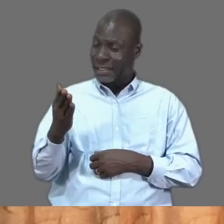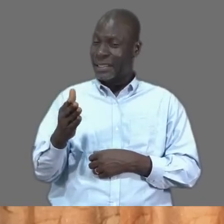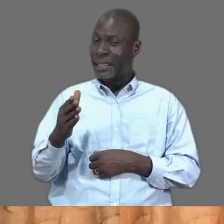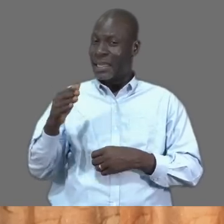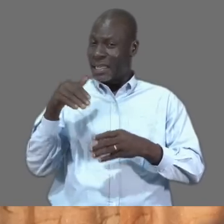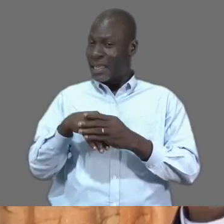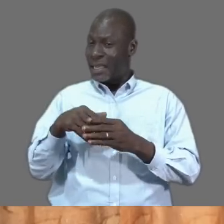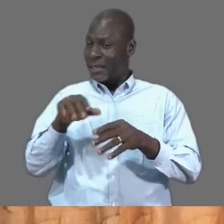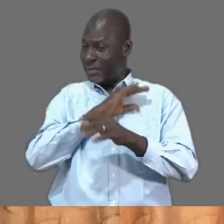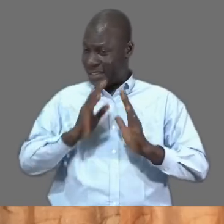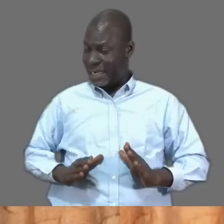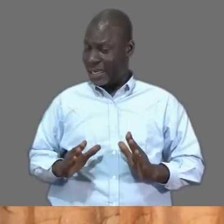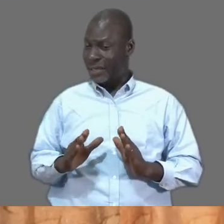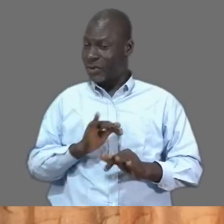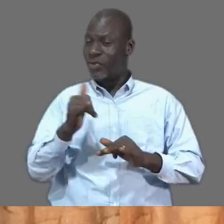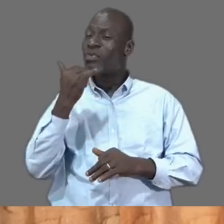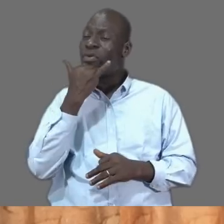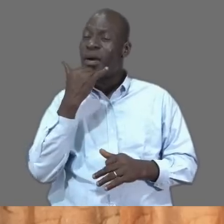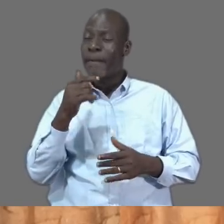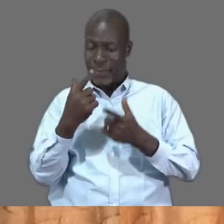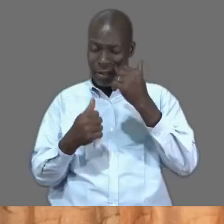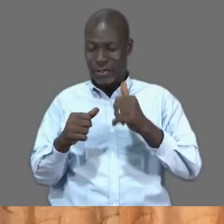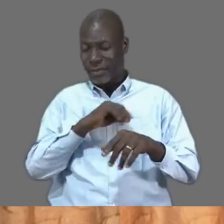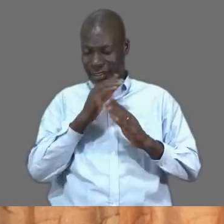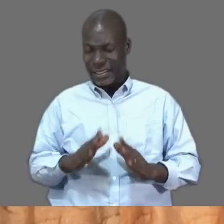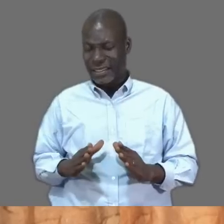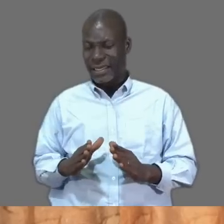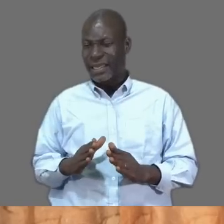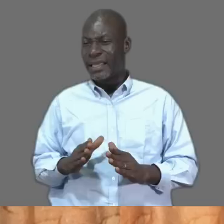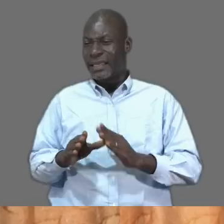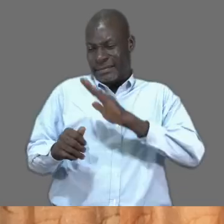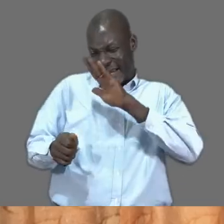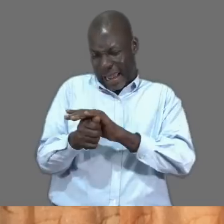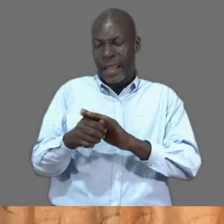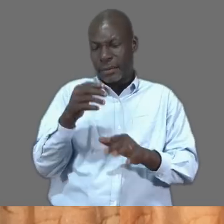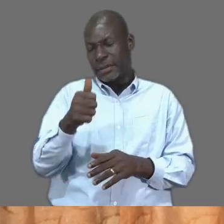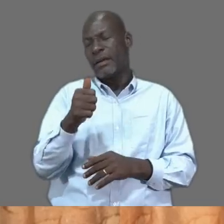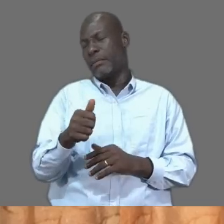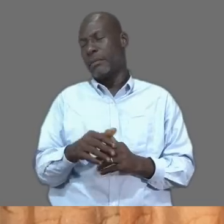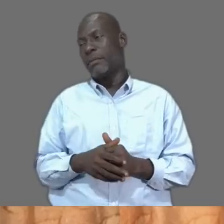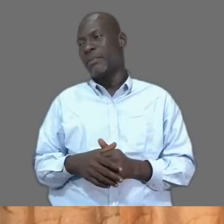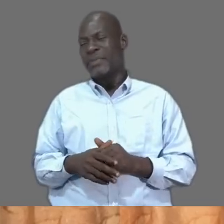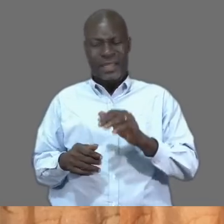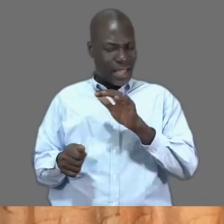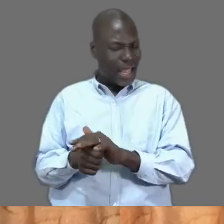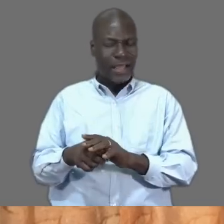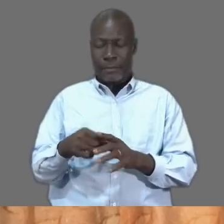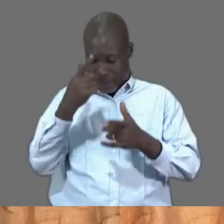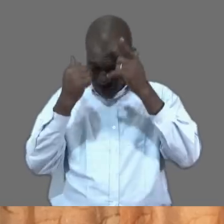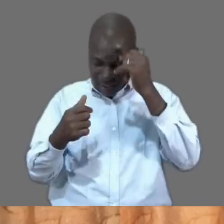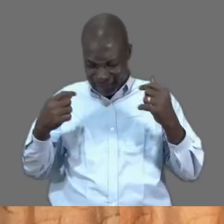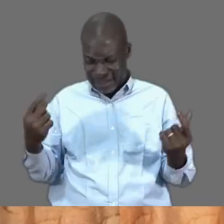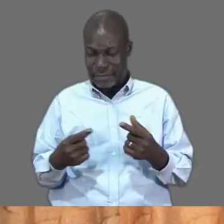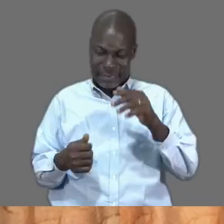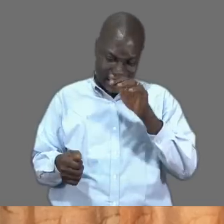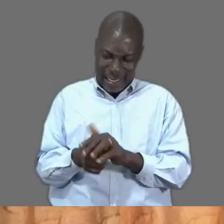na sabi okobo a jamayun pa. And nam Christosumon church, no a church, and what in who is ye? What in who see? Why up on you? As